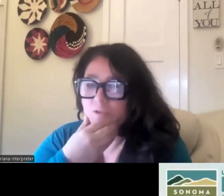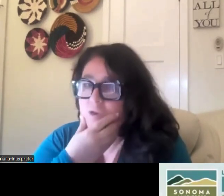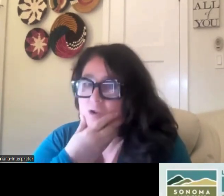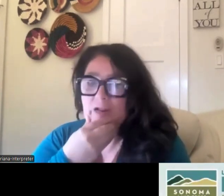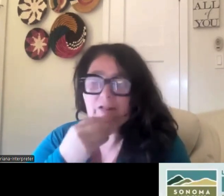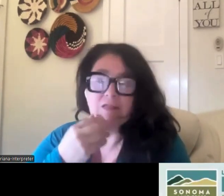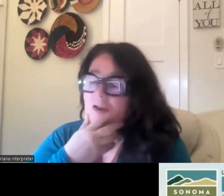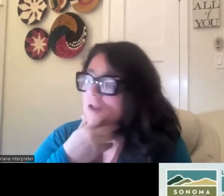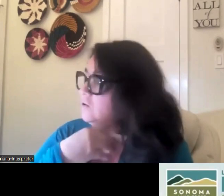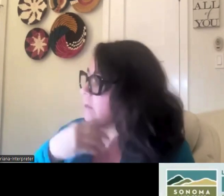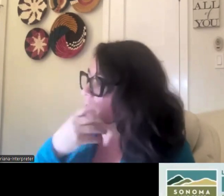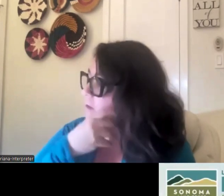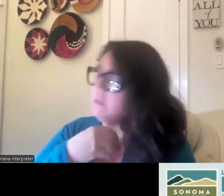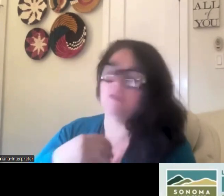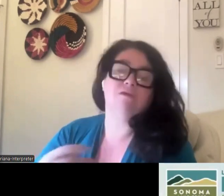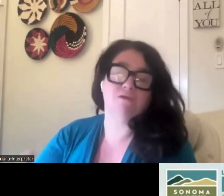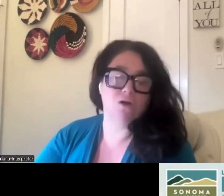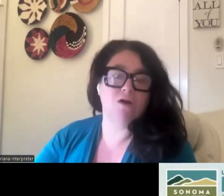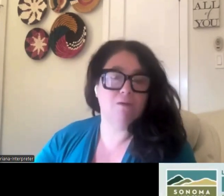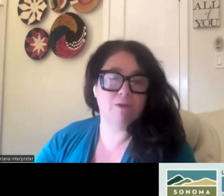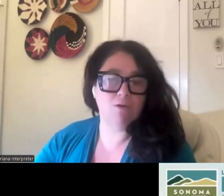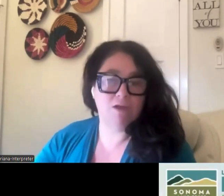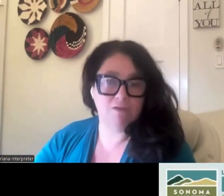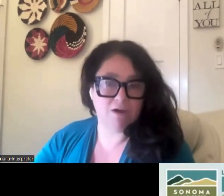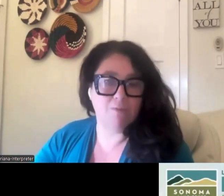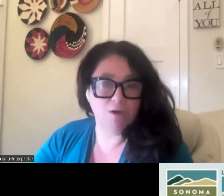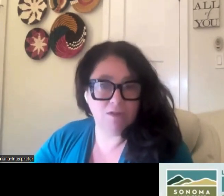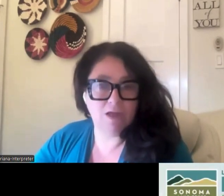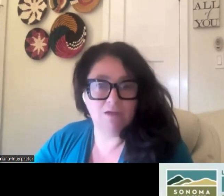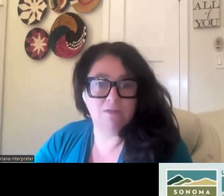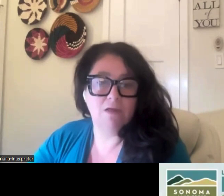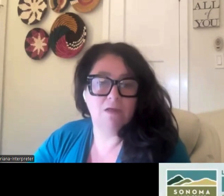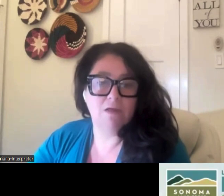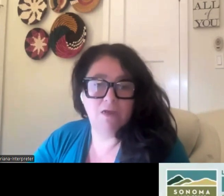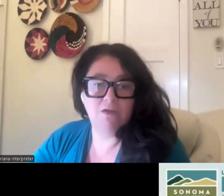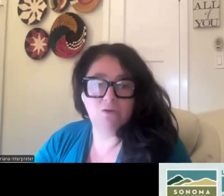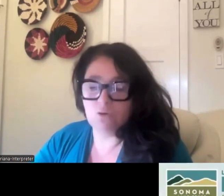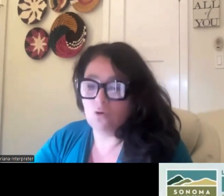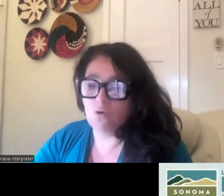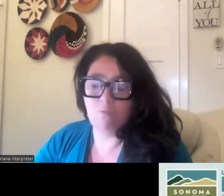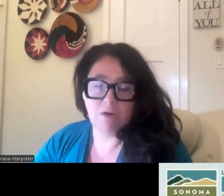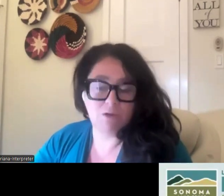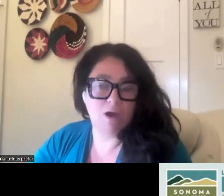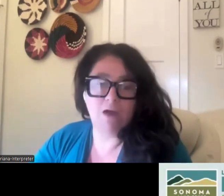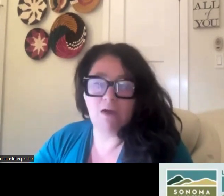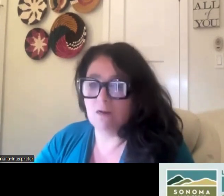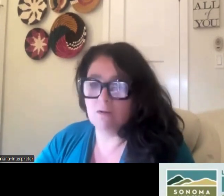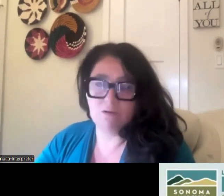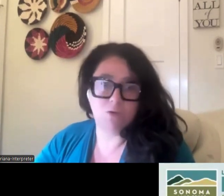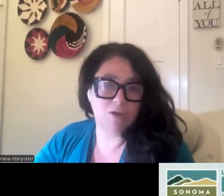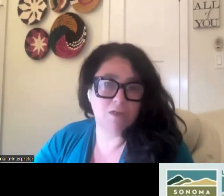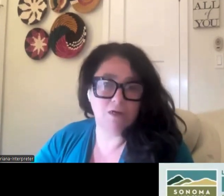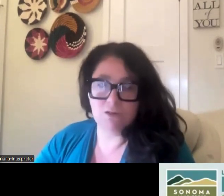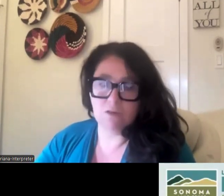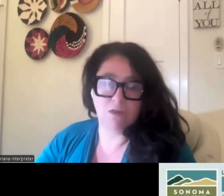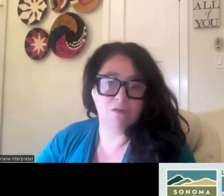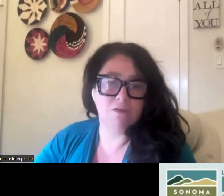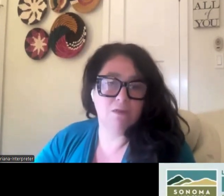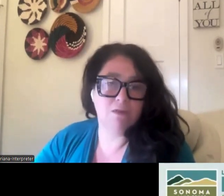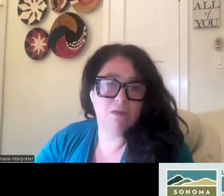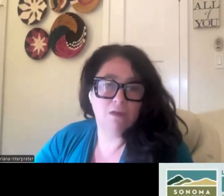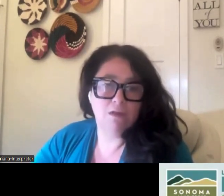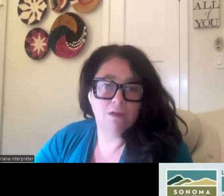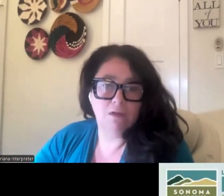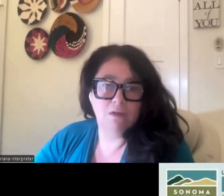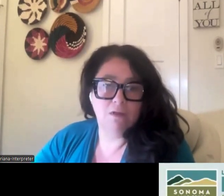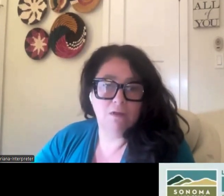live question and answer sessions in the form of these YouTube virtual weather and climate office hours. And so many